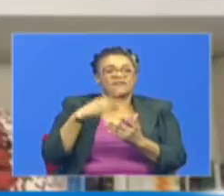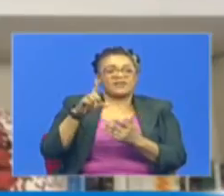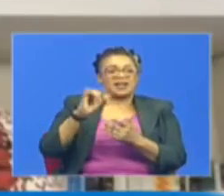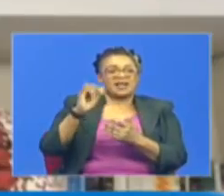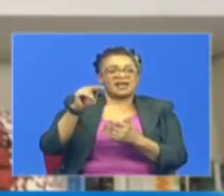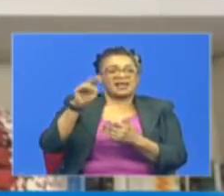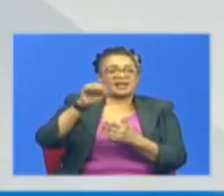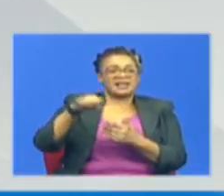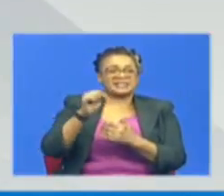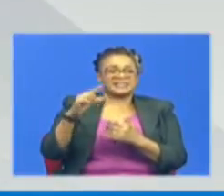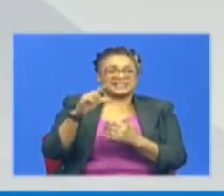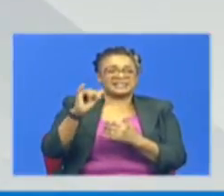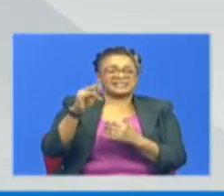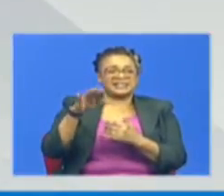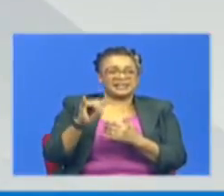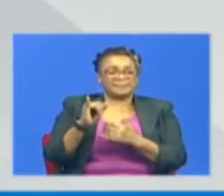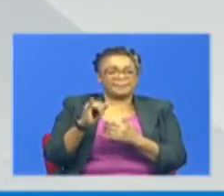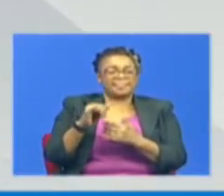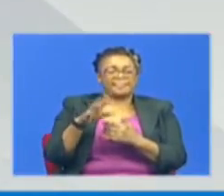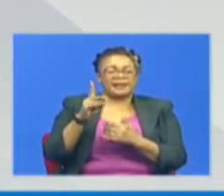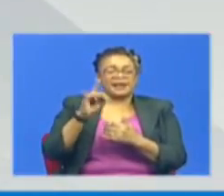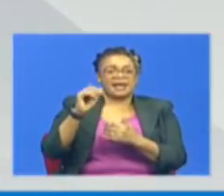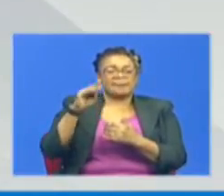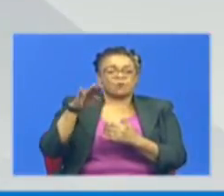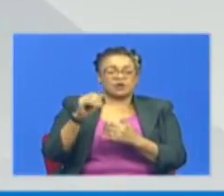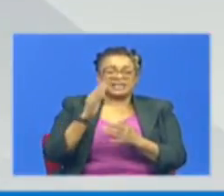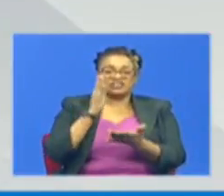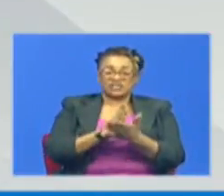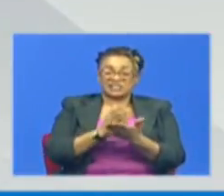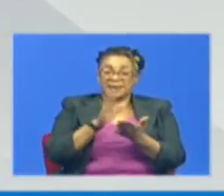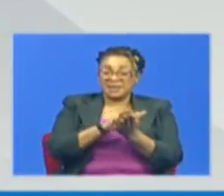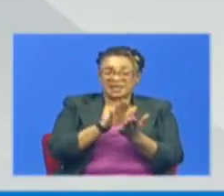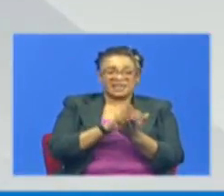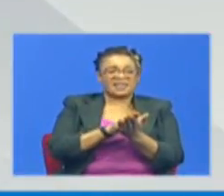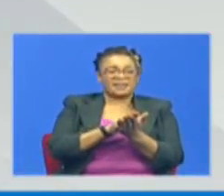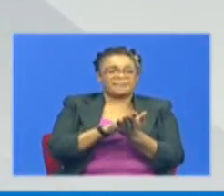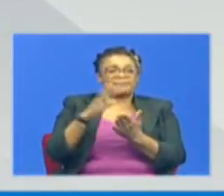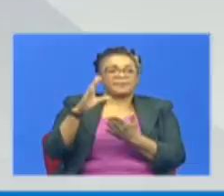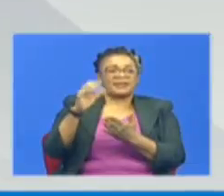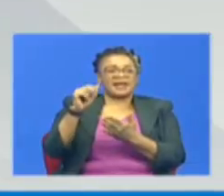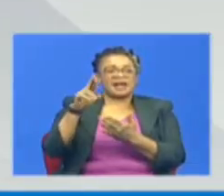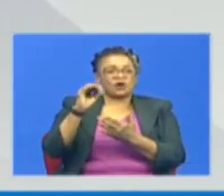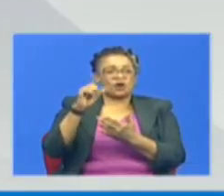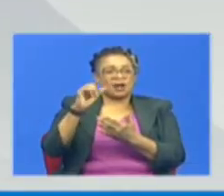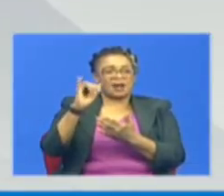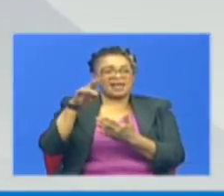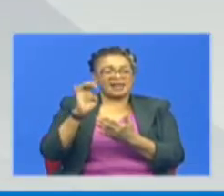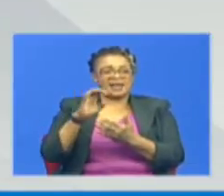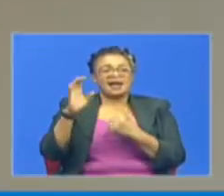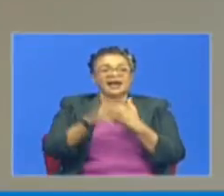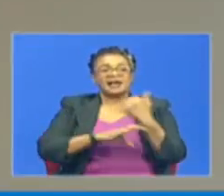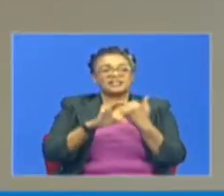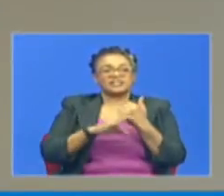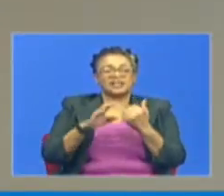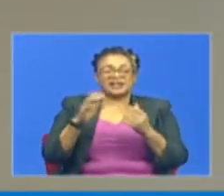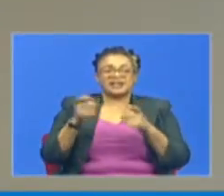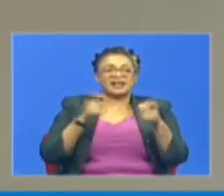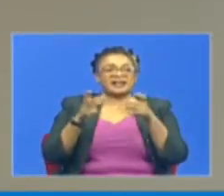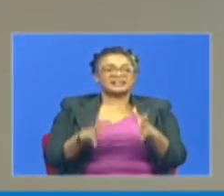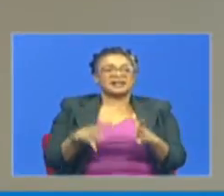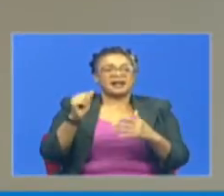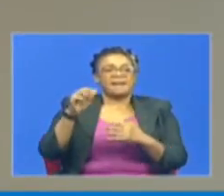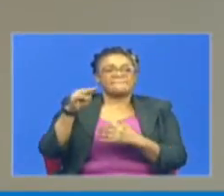the Chairman of Diamond Trust Bank. And we have Caroline Gerch, who is the Country Director of Amani Institute,